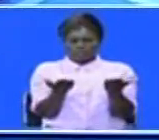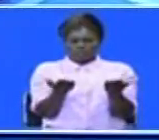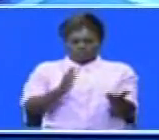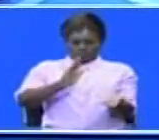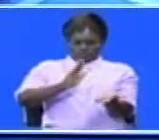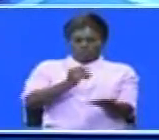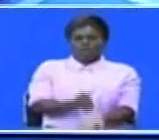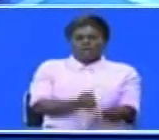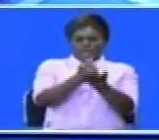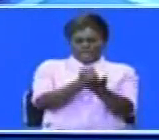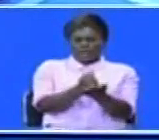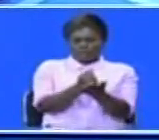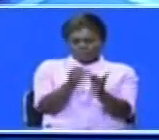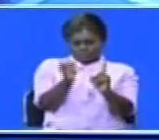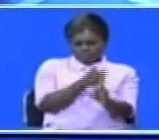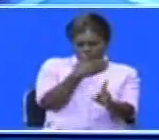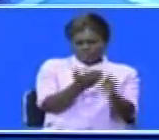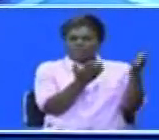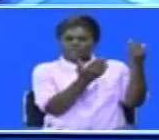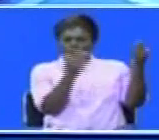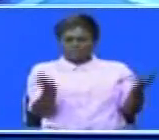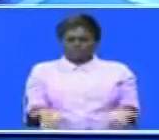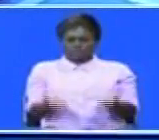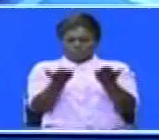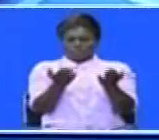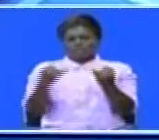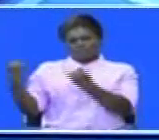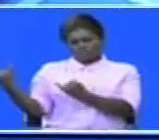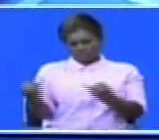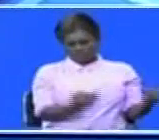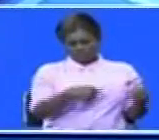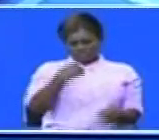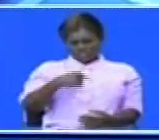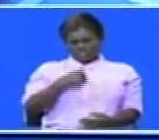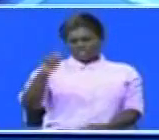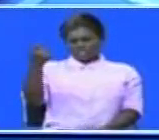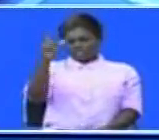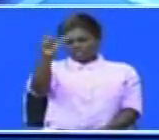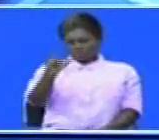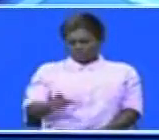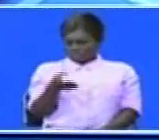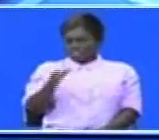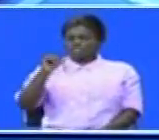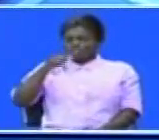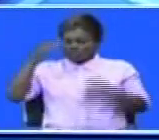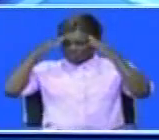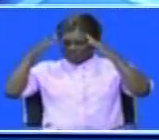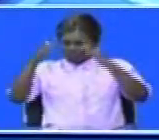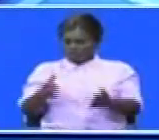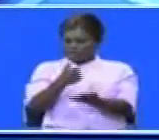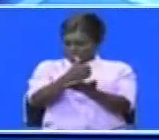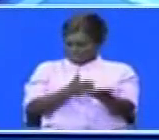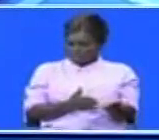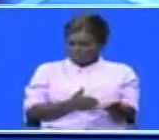the recent charter incentives, which are expected to increase visitation to the Kenyan coast. The drive is part of a renewed focus on the sector to